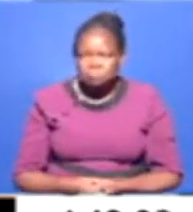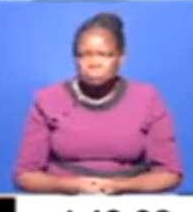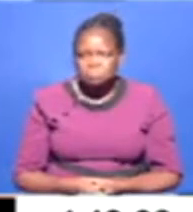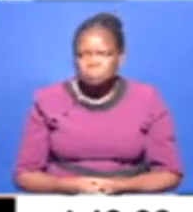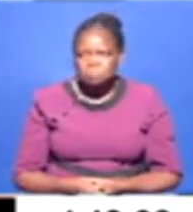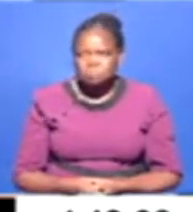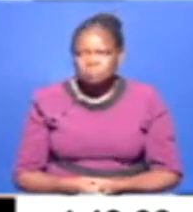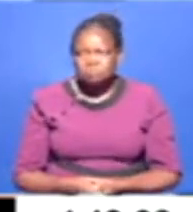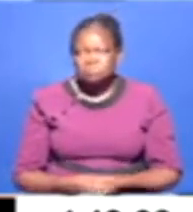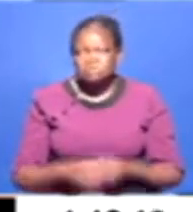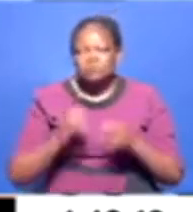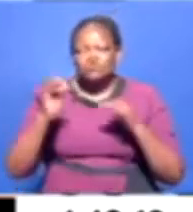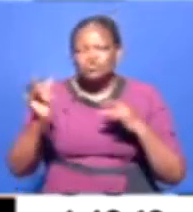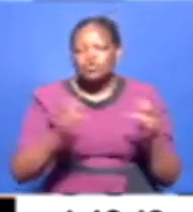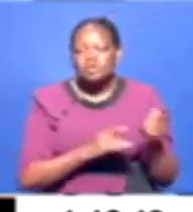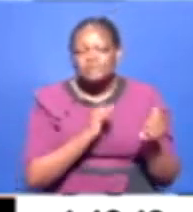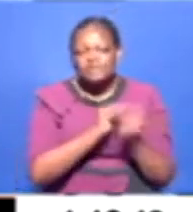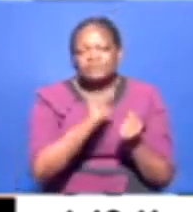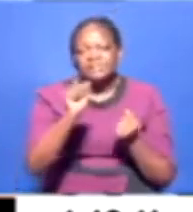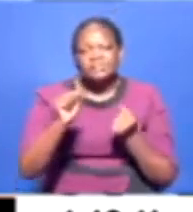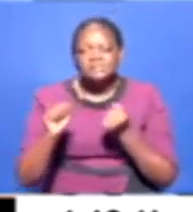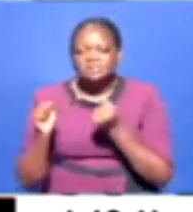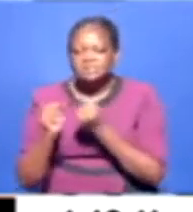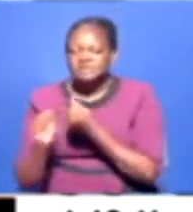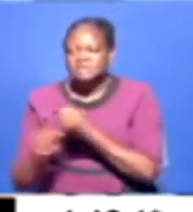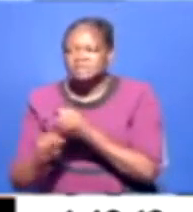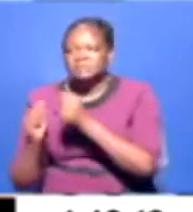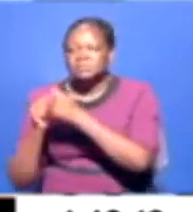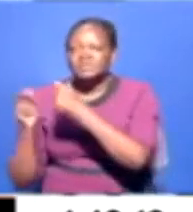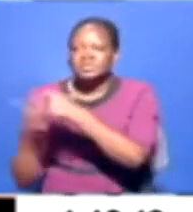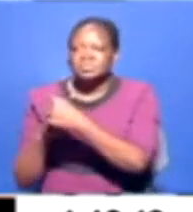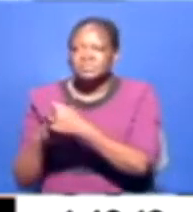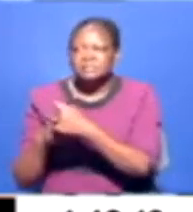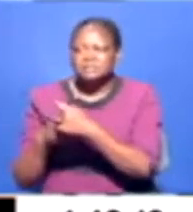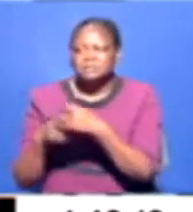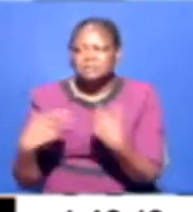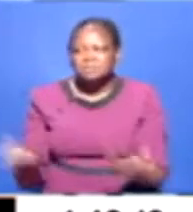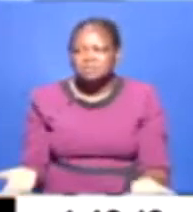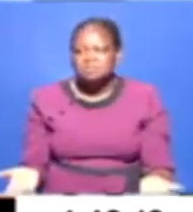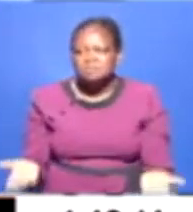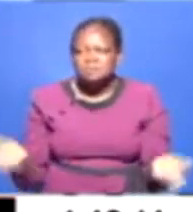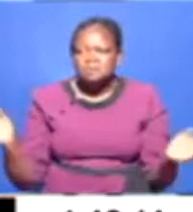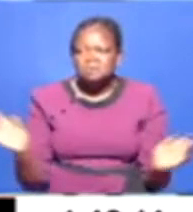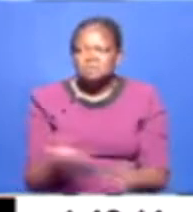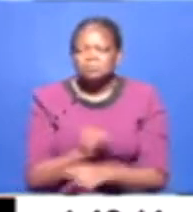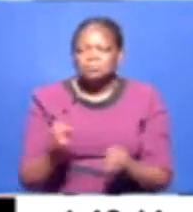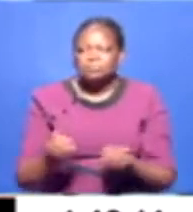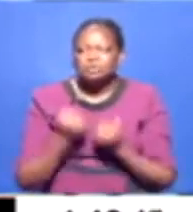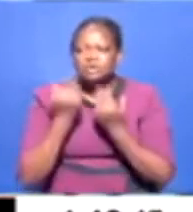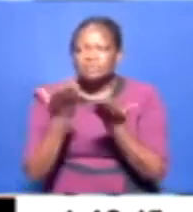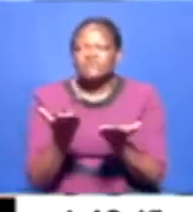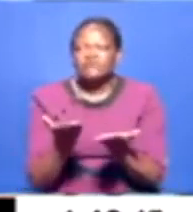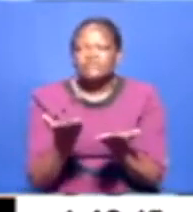if you look at 15, 16, 16, 17, we could not issue any clean